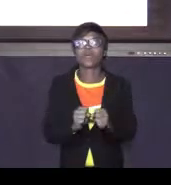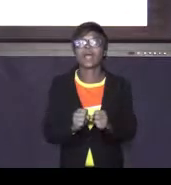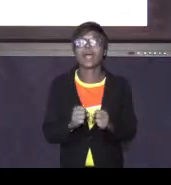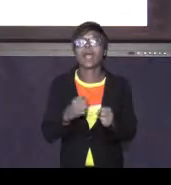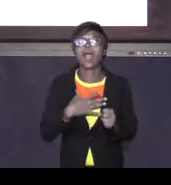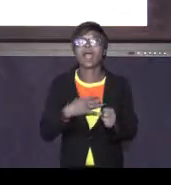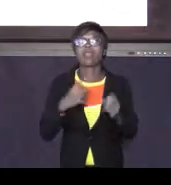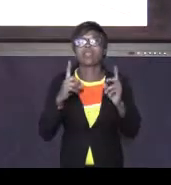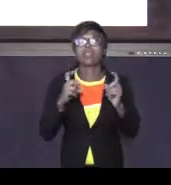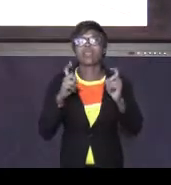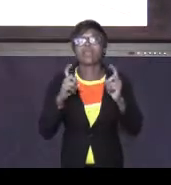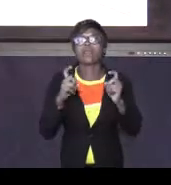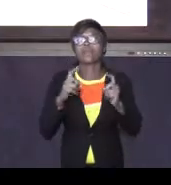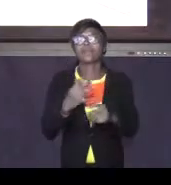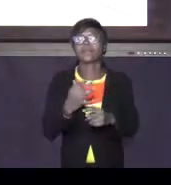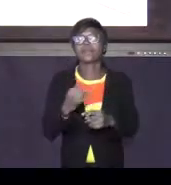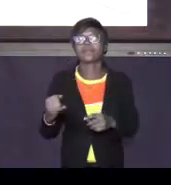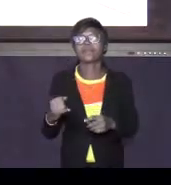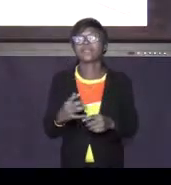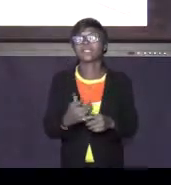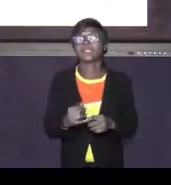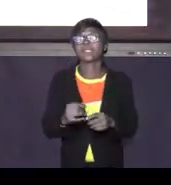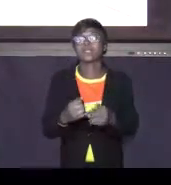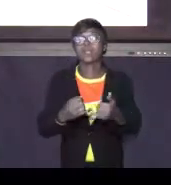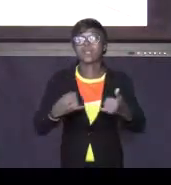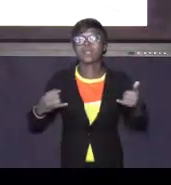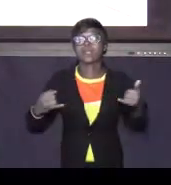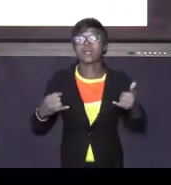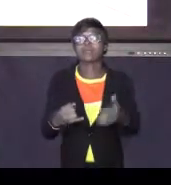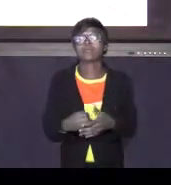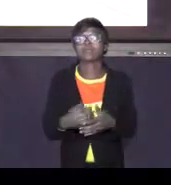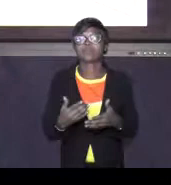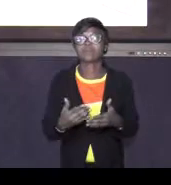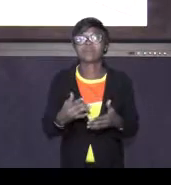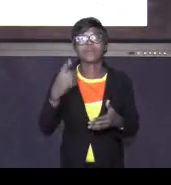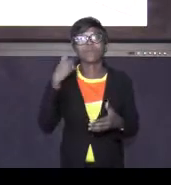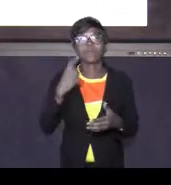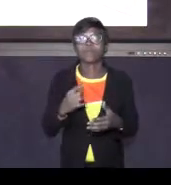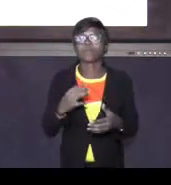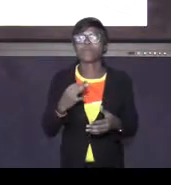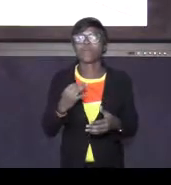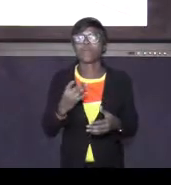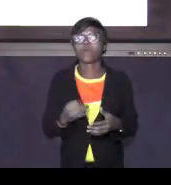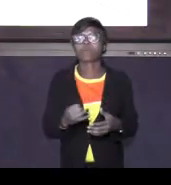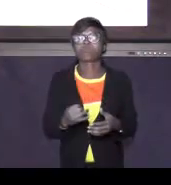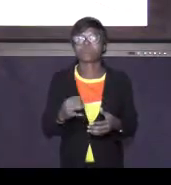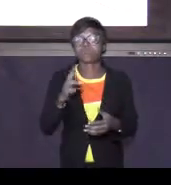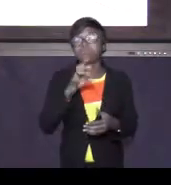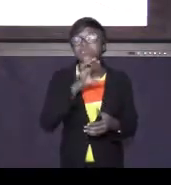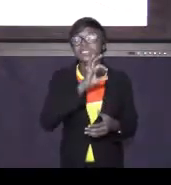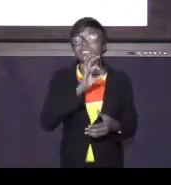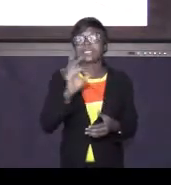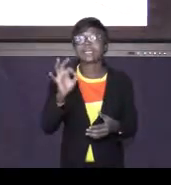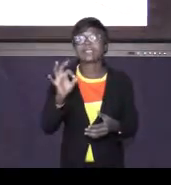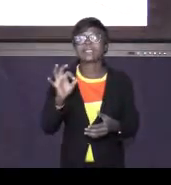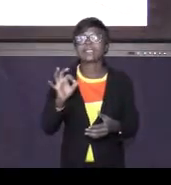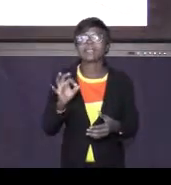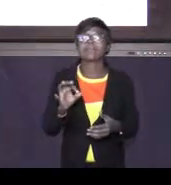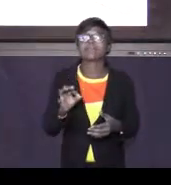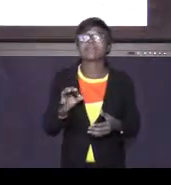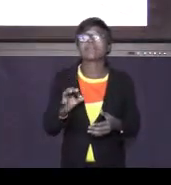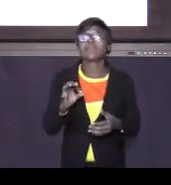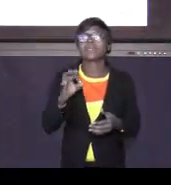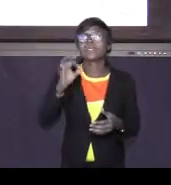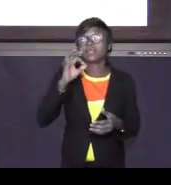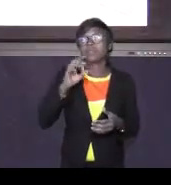marking and testing lines at right angles, especially 90 degree for accuracy. You want to measure